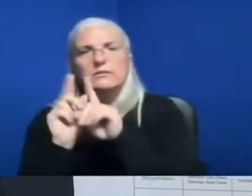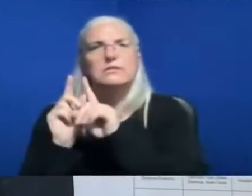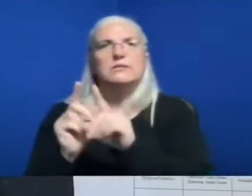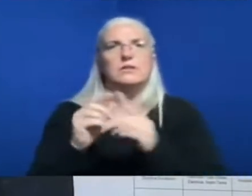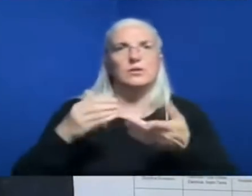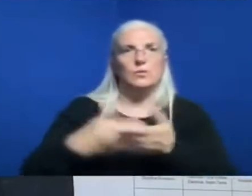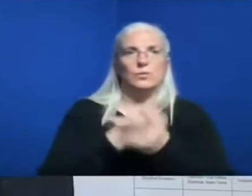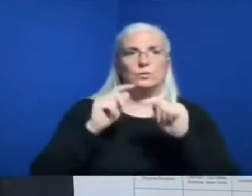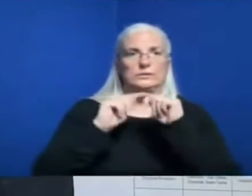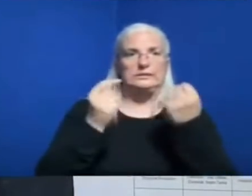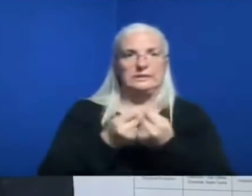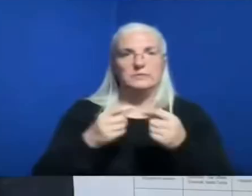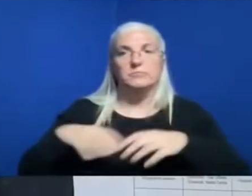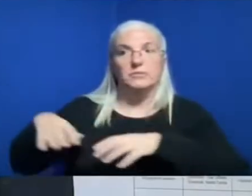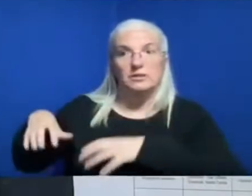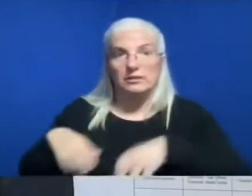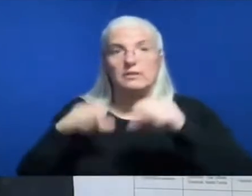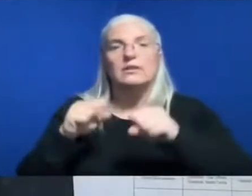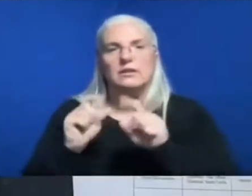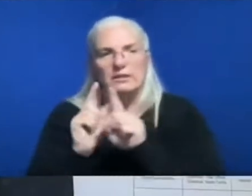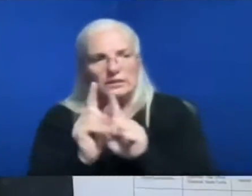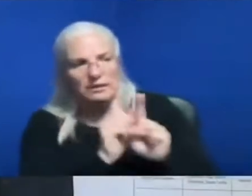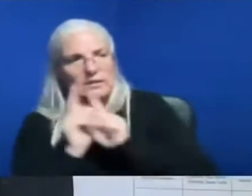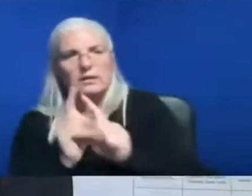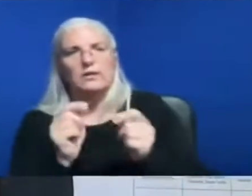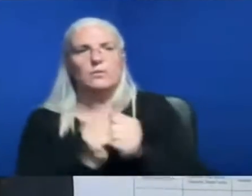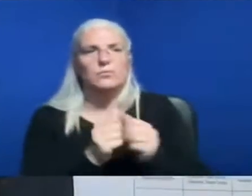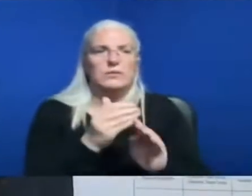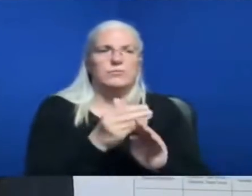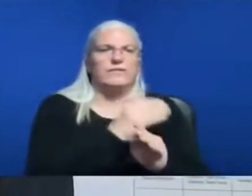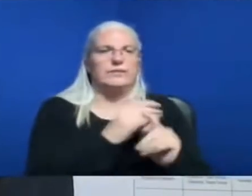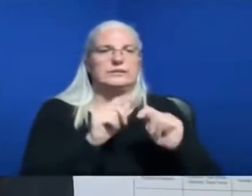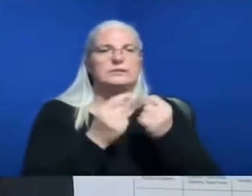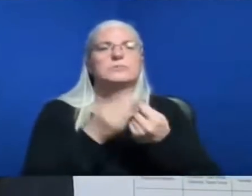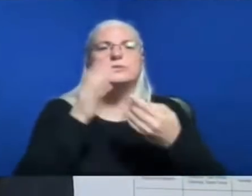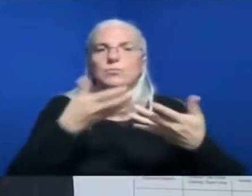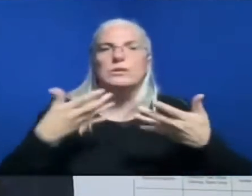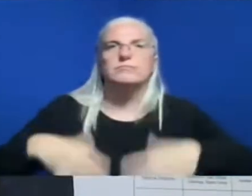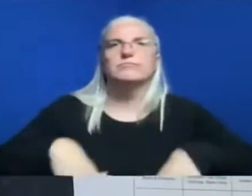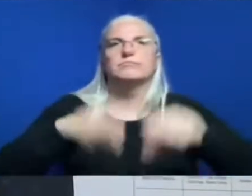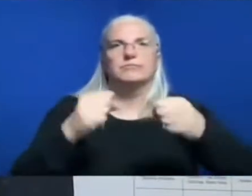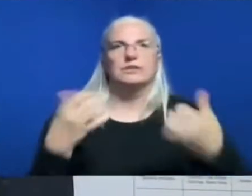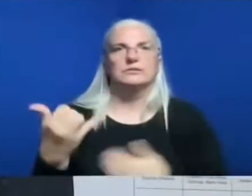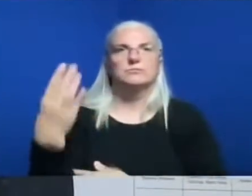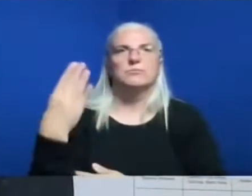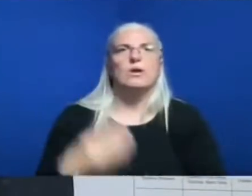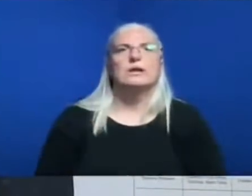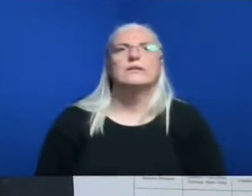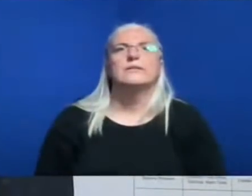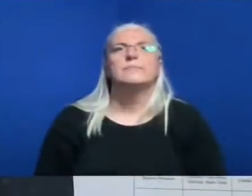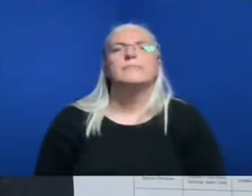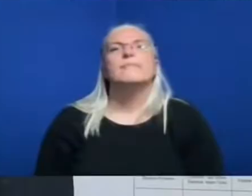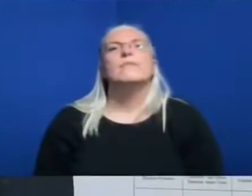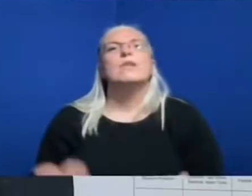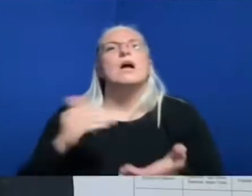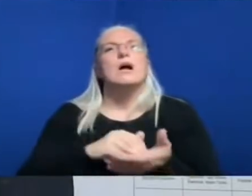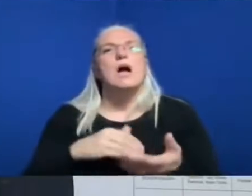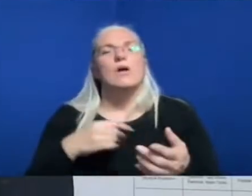spend tomorrow shadowing the team. Again, our commitment is we want that transition to be as seamless as